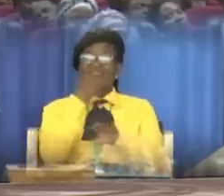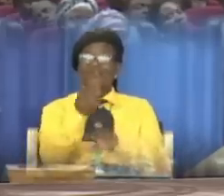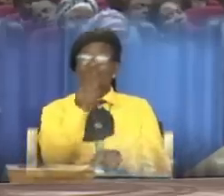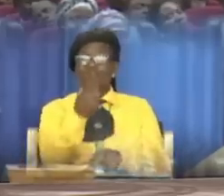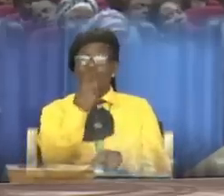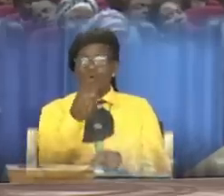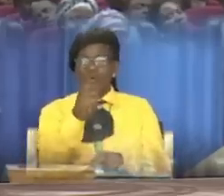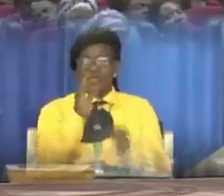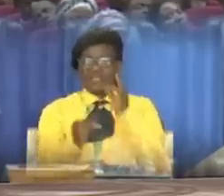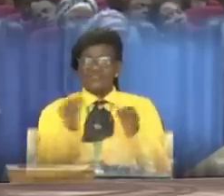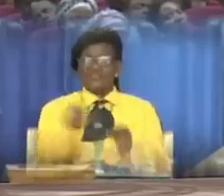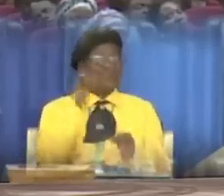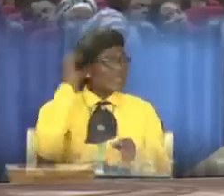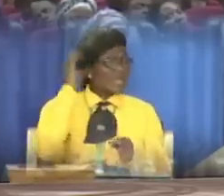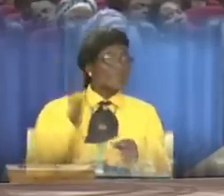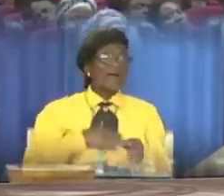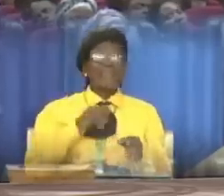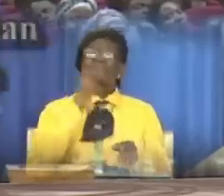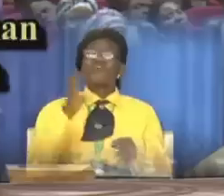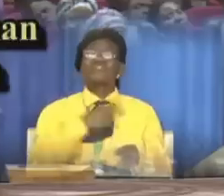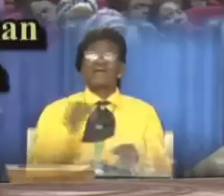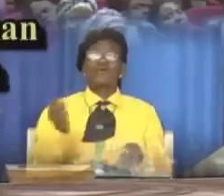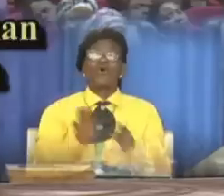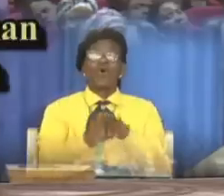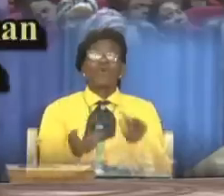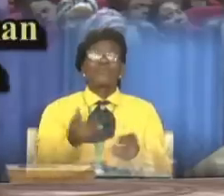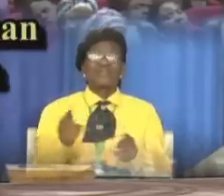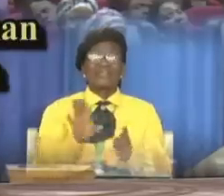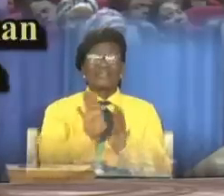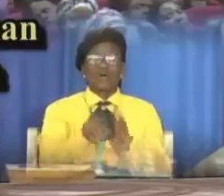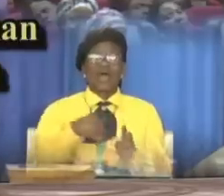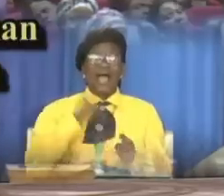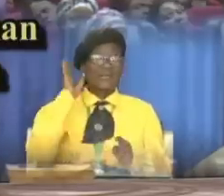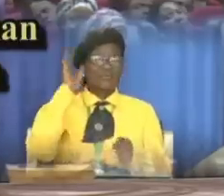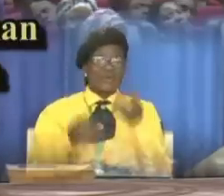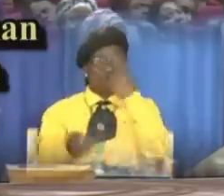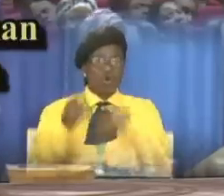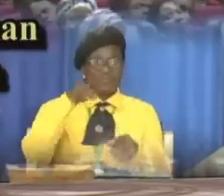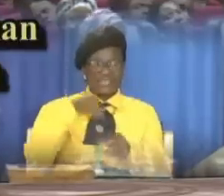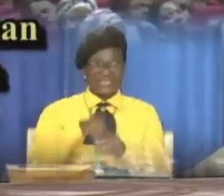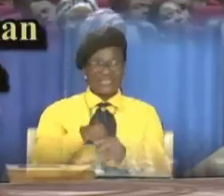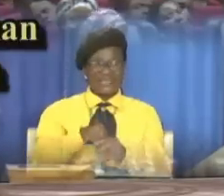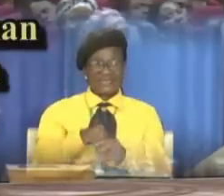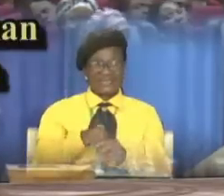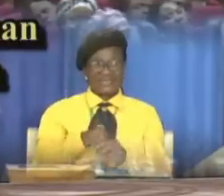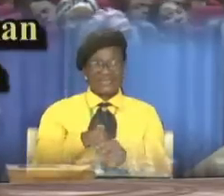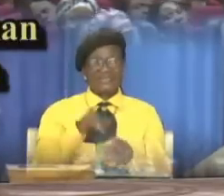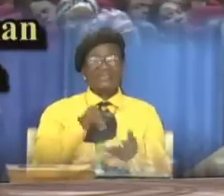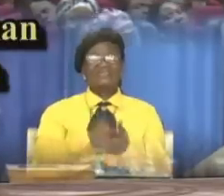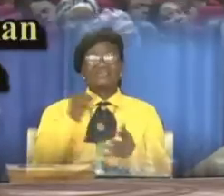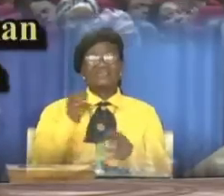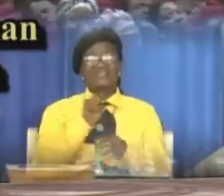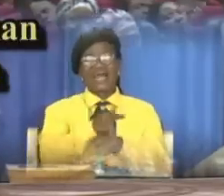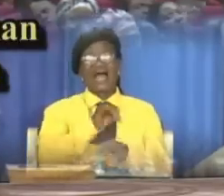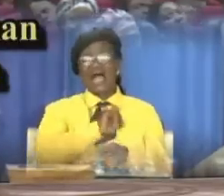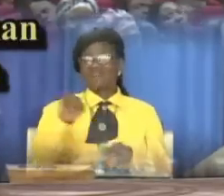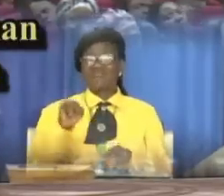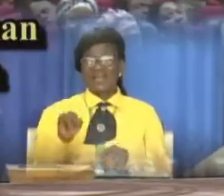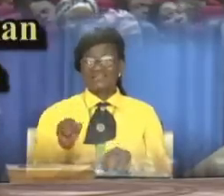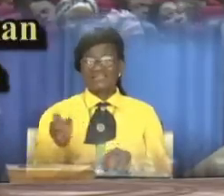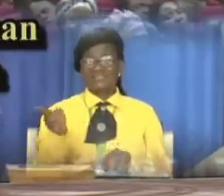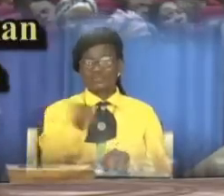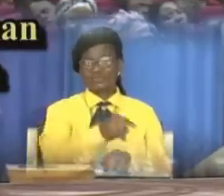If you hear my voice and you open the door, I will come in. He's advising you,